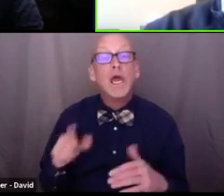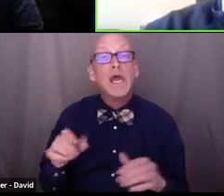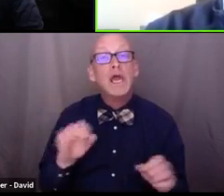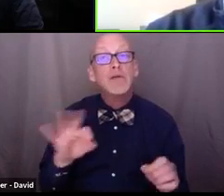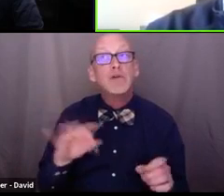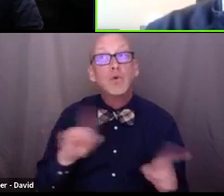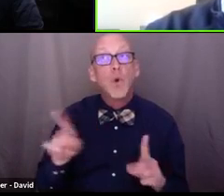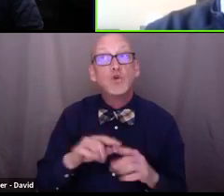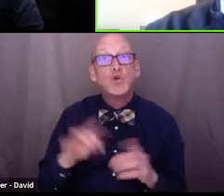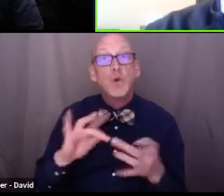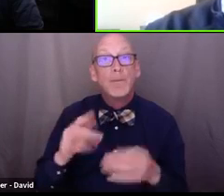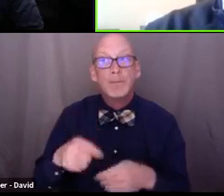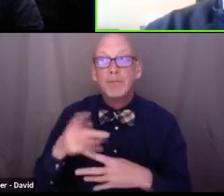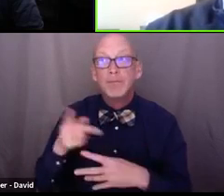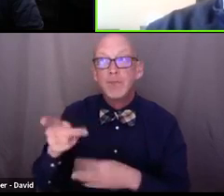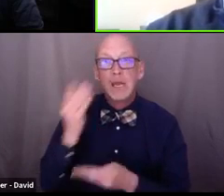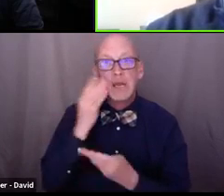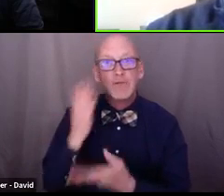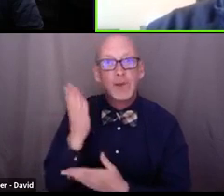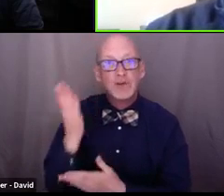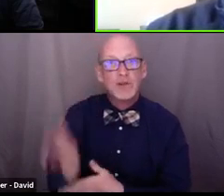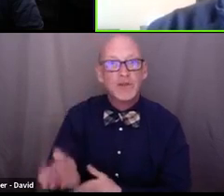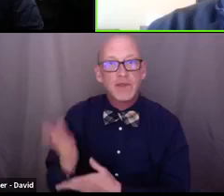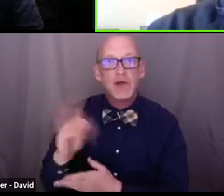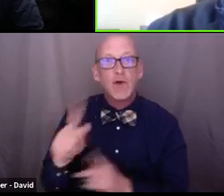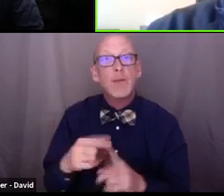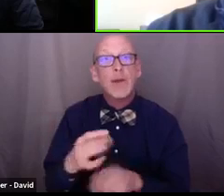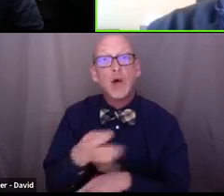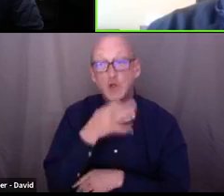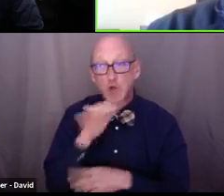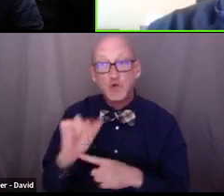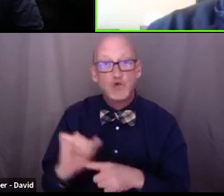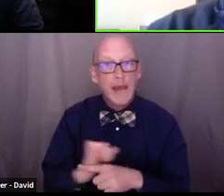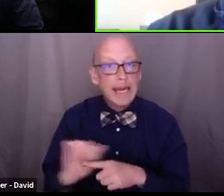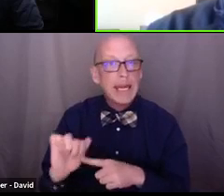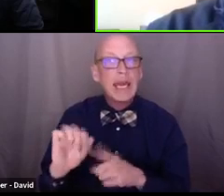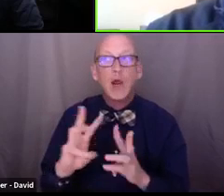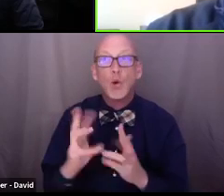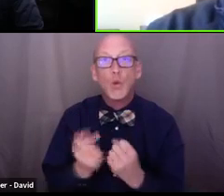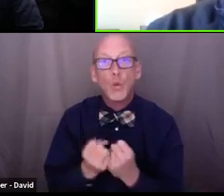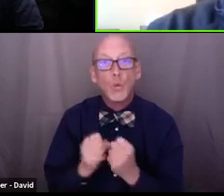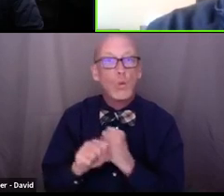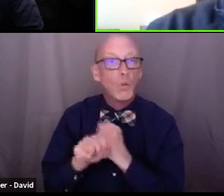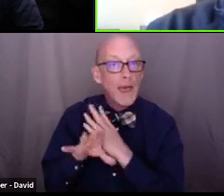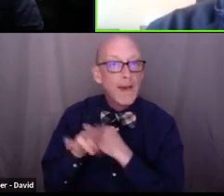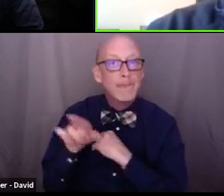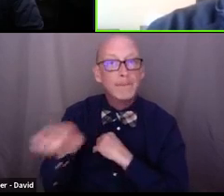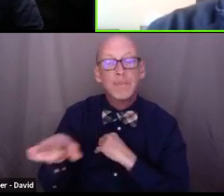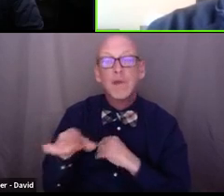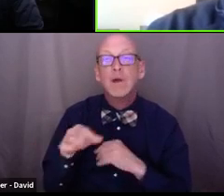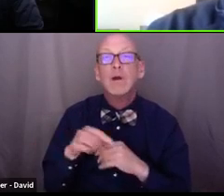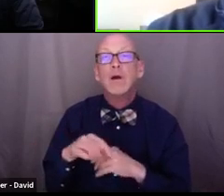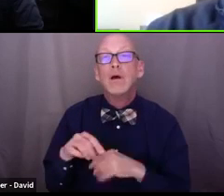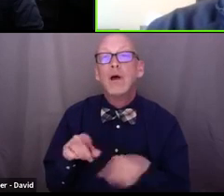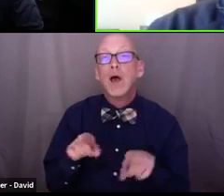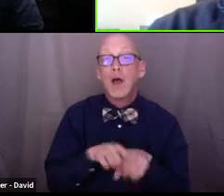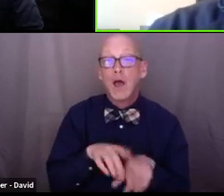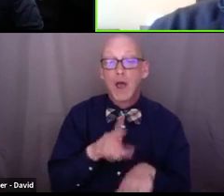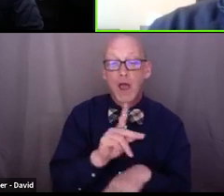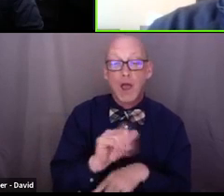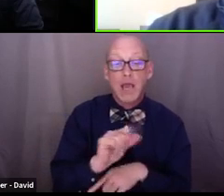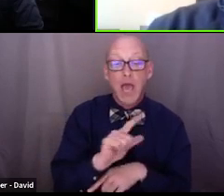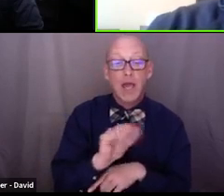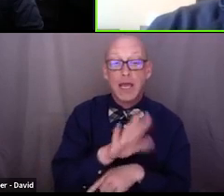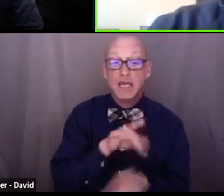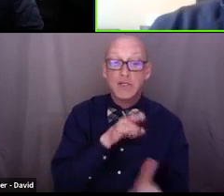spot where you'll see a lot of information about upcoming training and webinars. To Kyla's point, information is key.